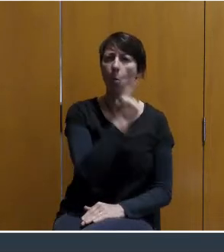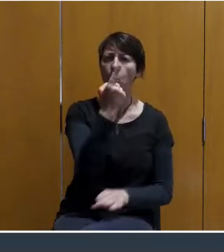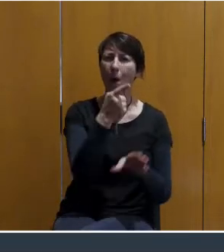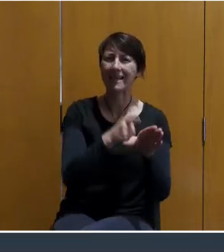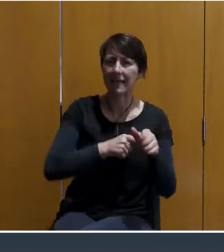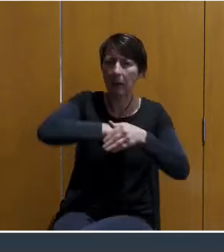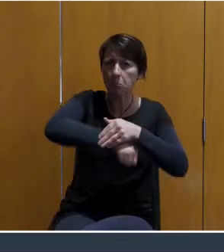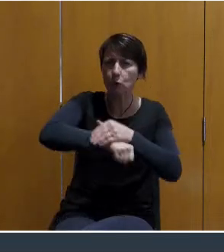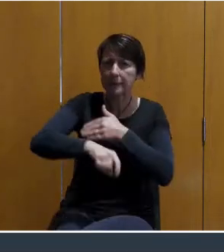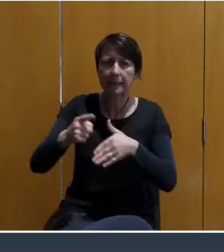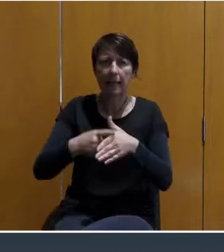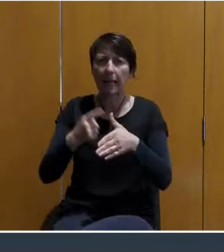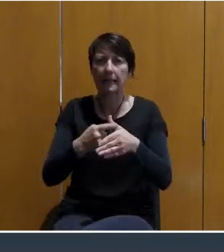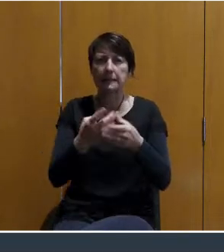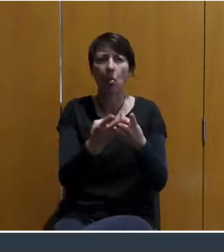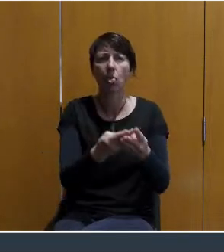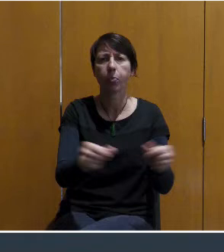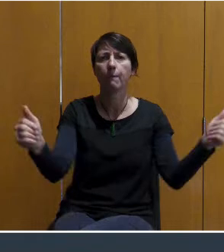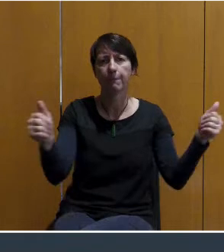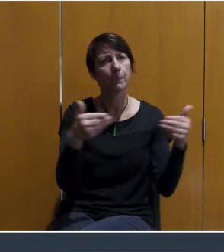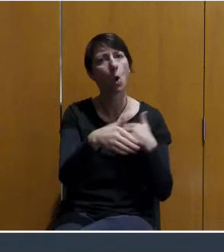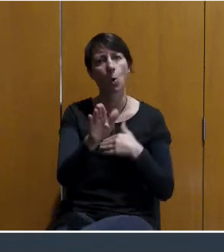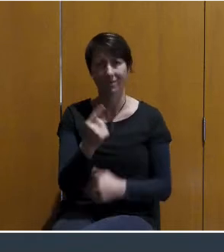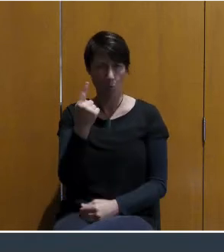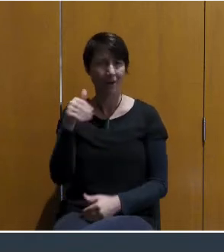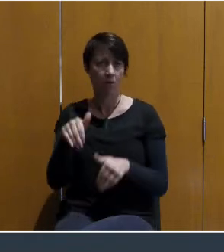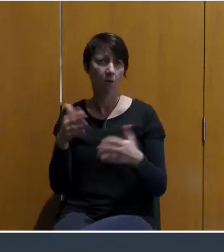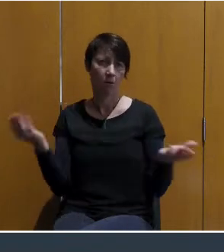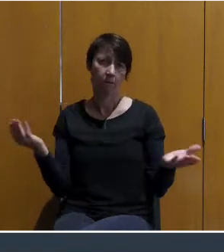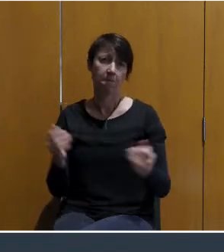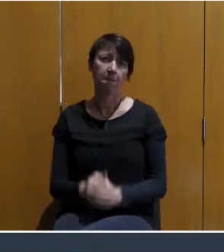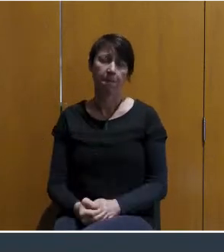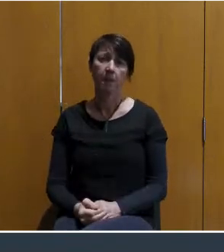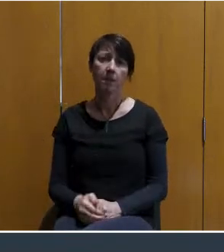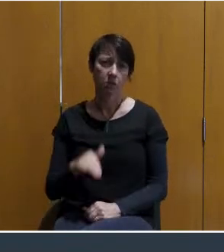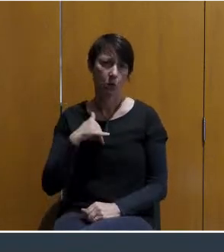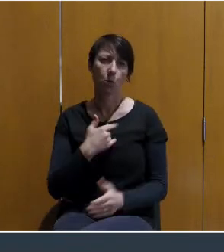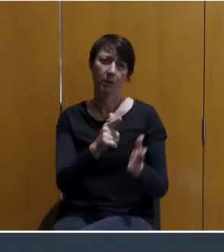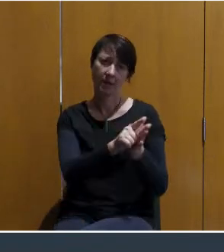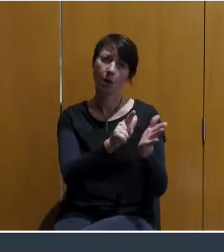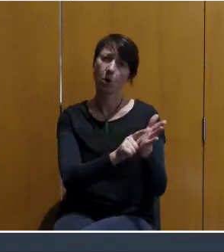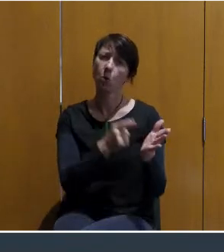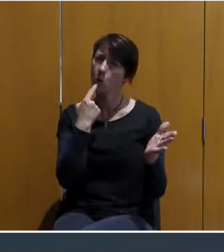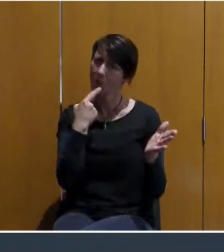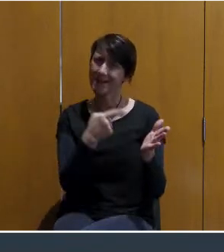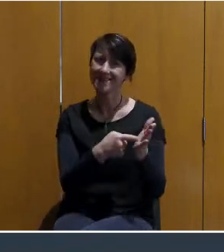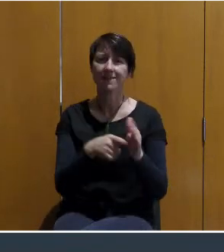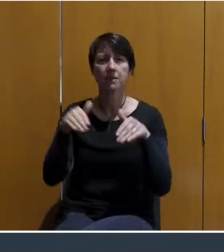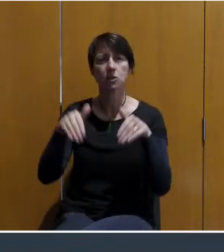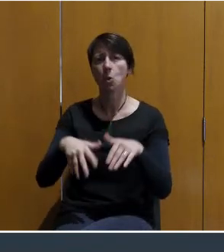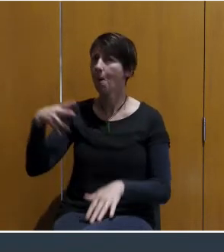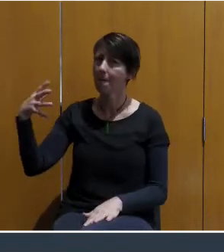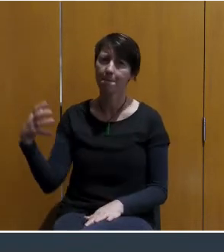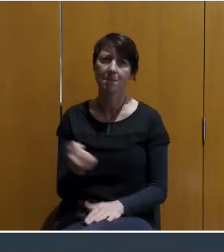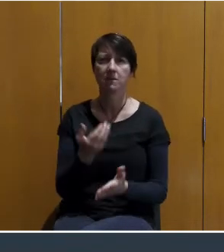yeah, so we absolutely need legislation that the dogs have to be on lead.